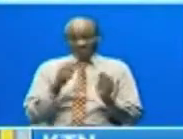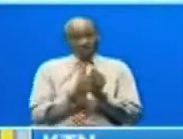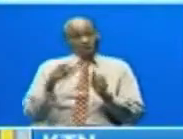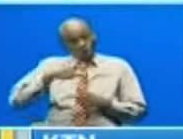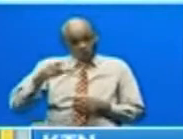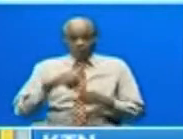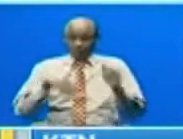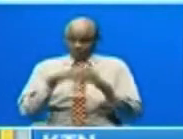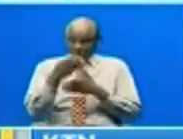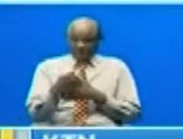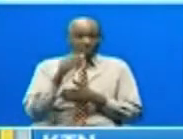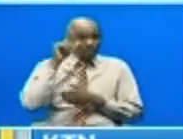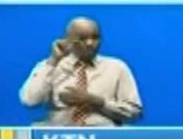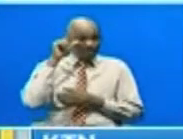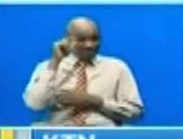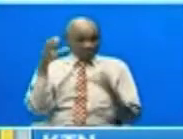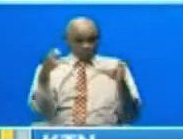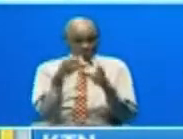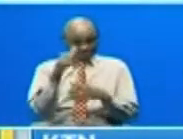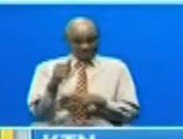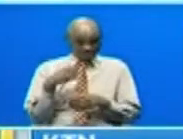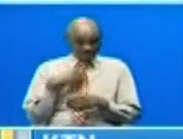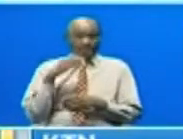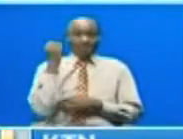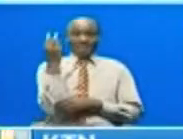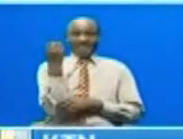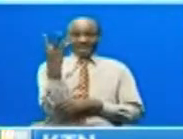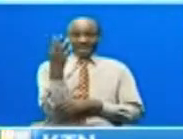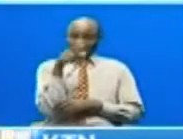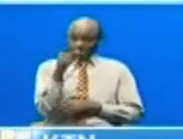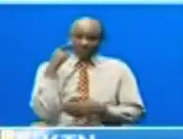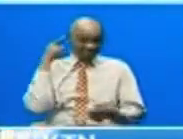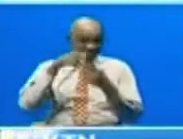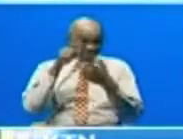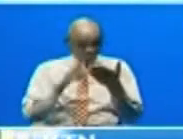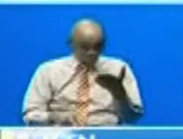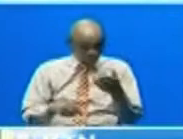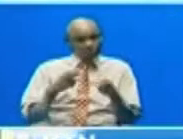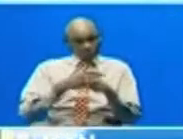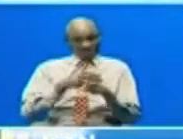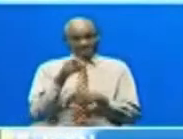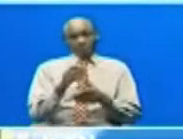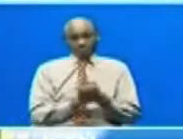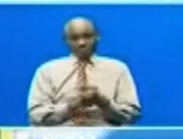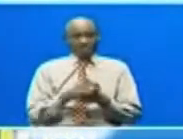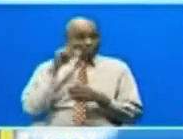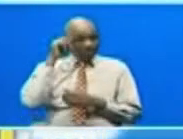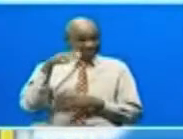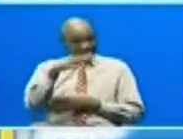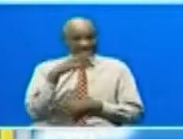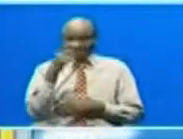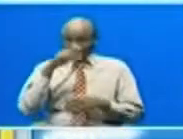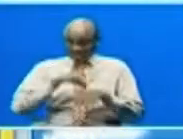football scene, Mombasa-based Kenya Premier League side Bandari FC has set targets for the soon-to-start season. The Coastal side acquired